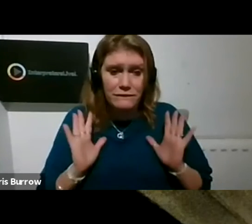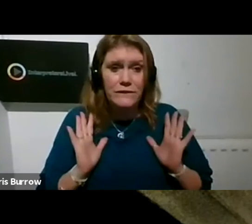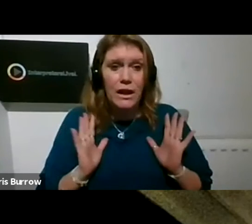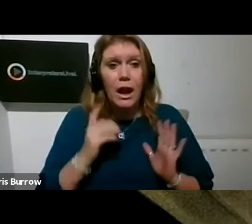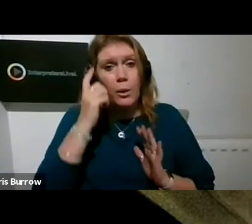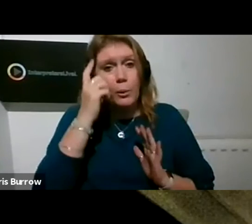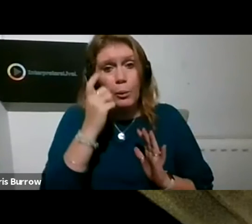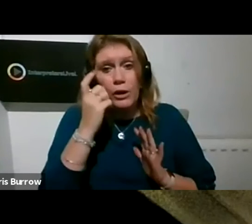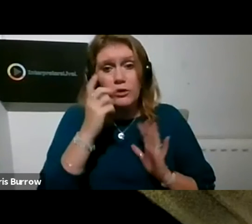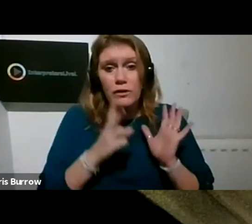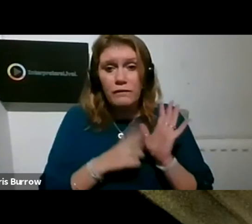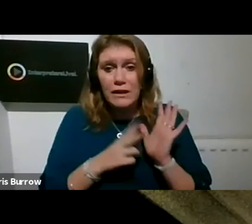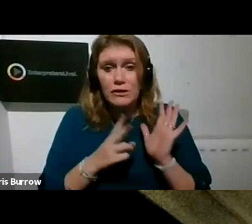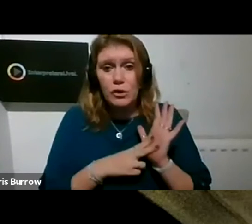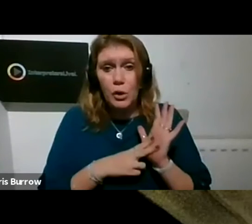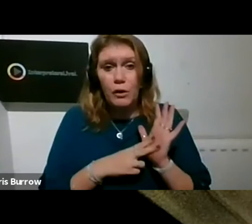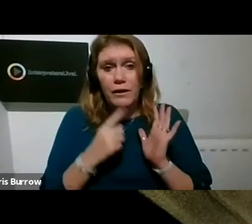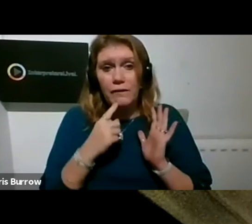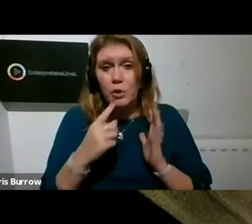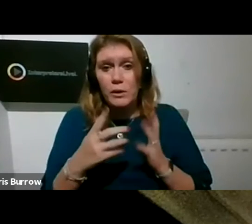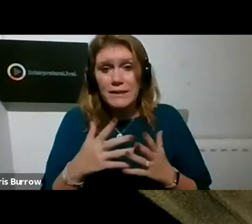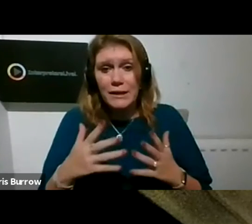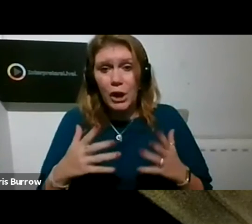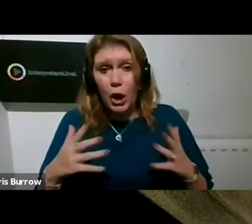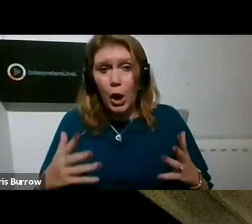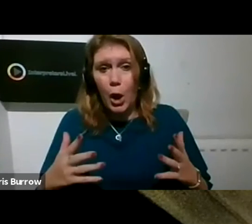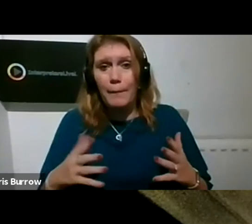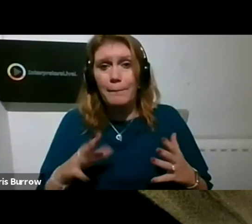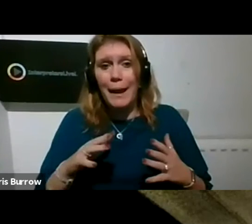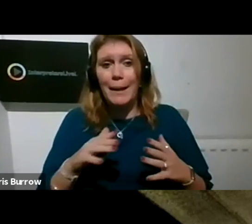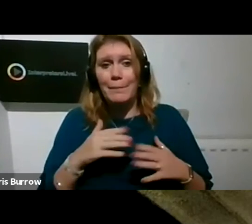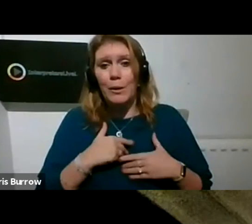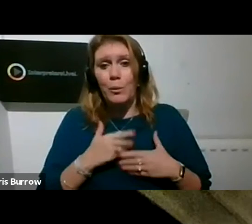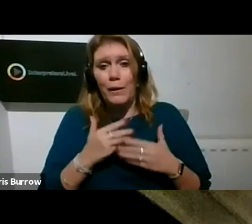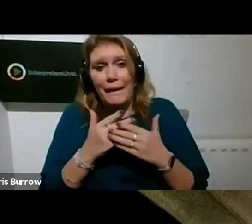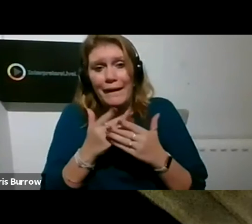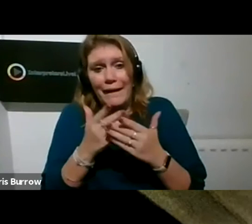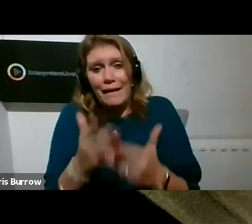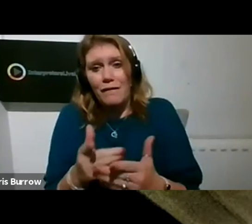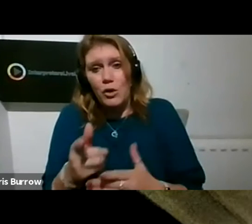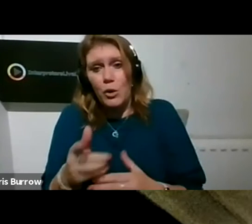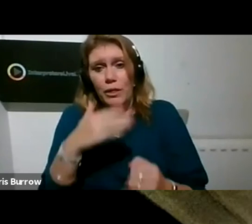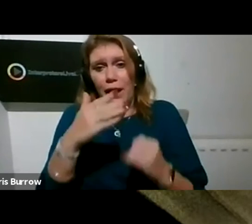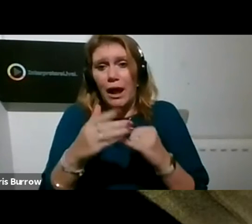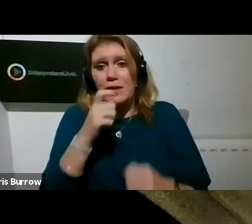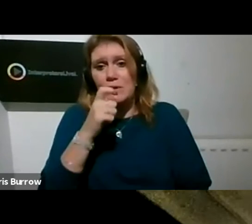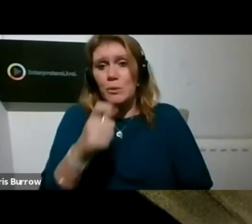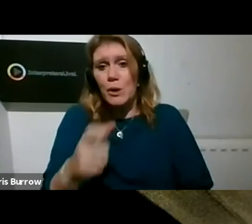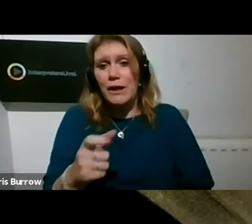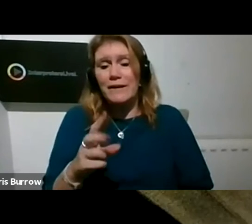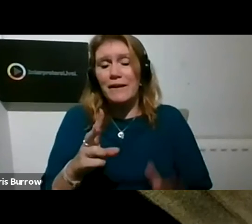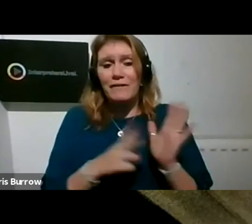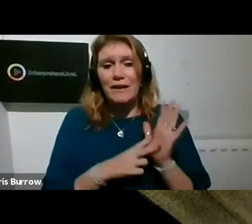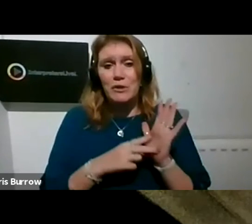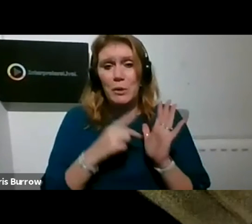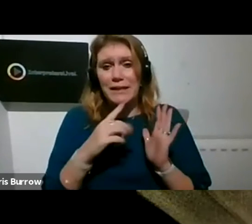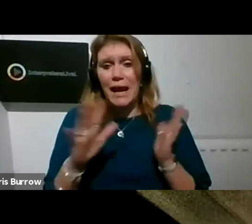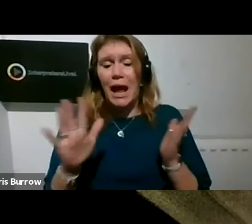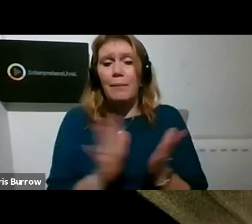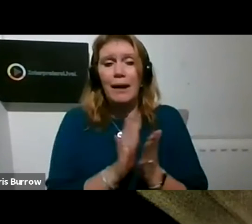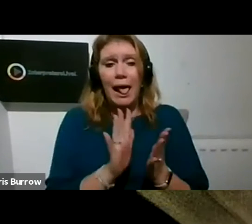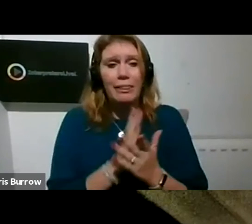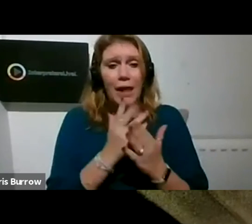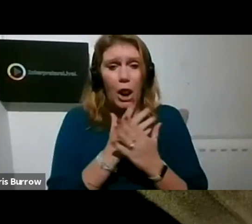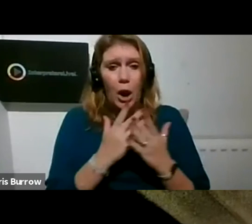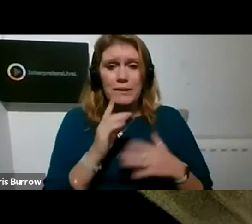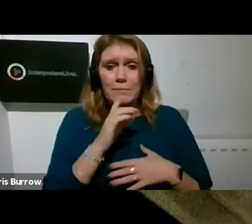wondering, Victoria, you've not said masses. Why don't we give you the last word? Well, I'm glad that lots of people had the time to